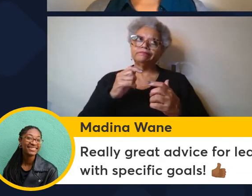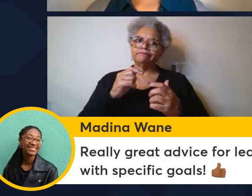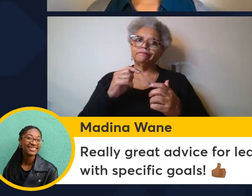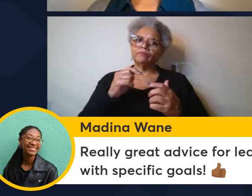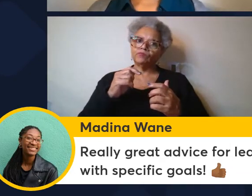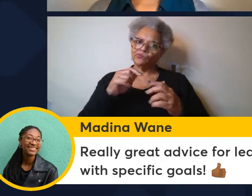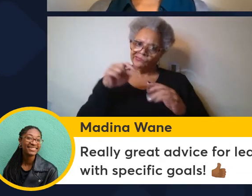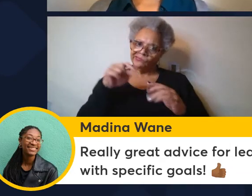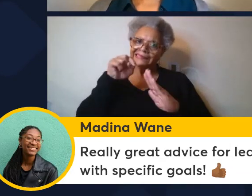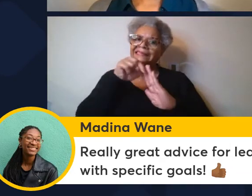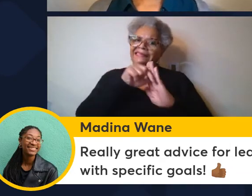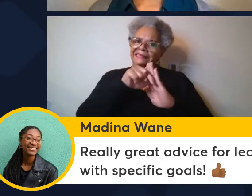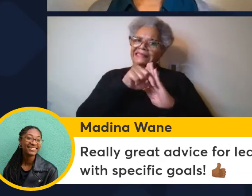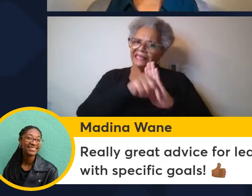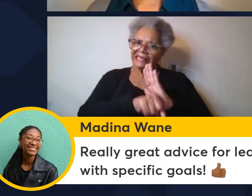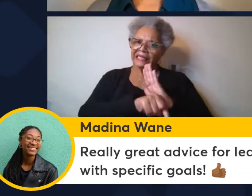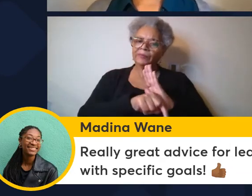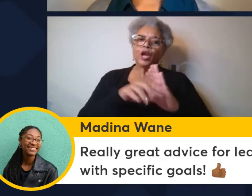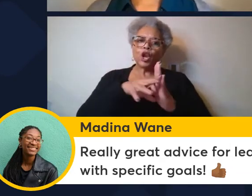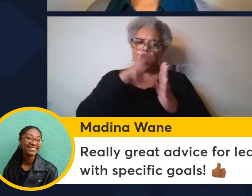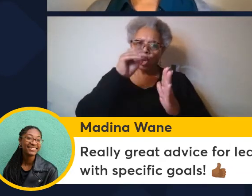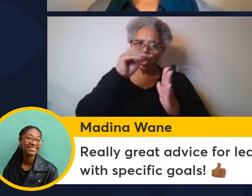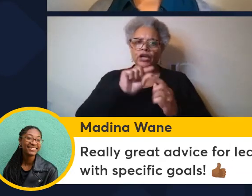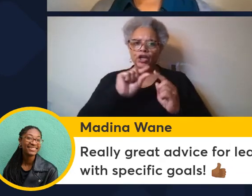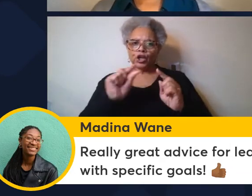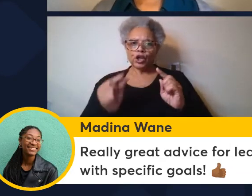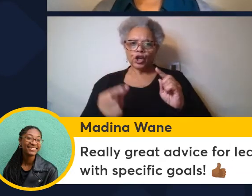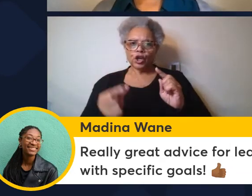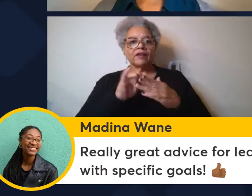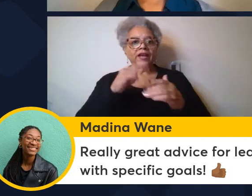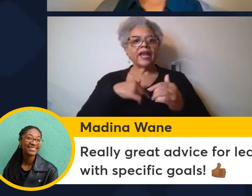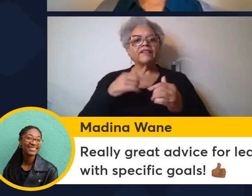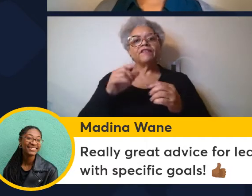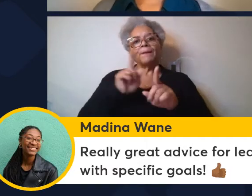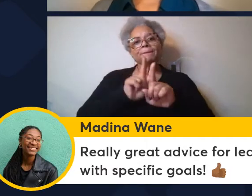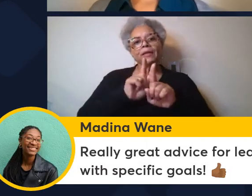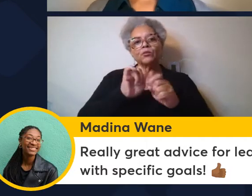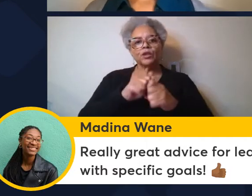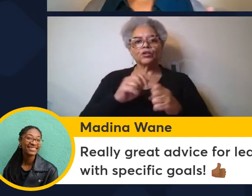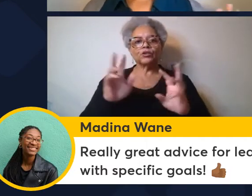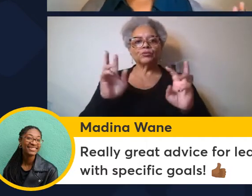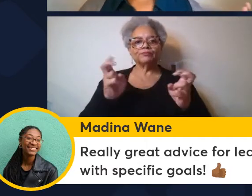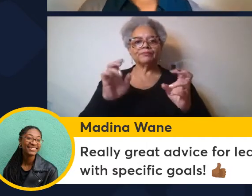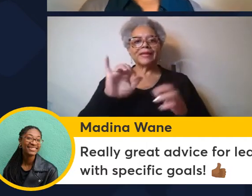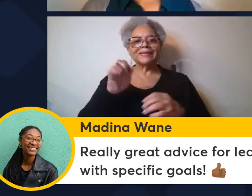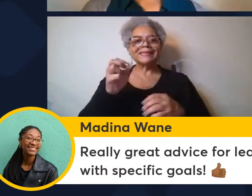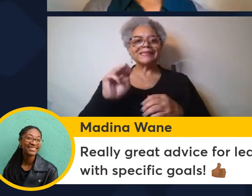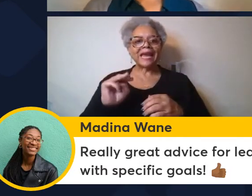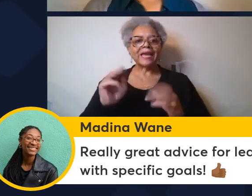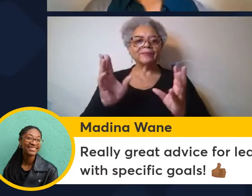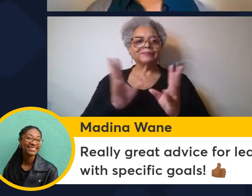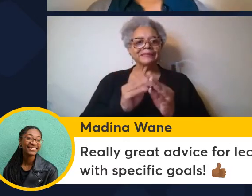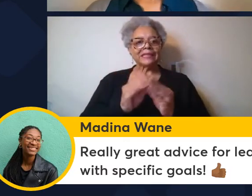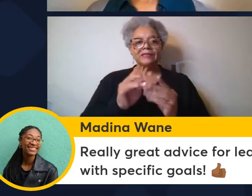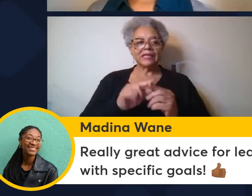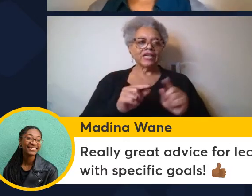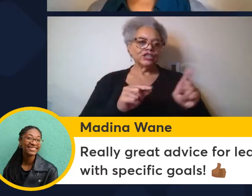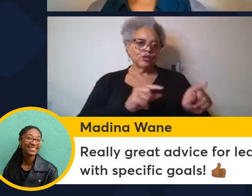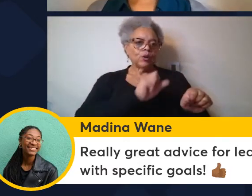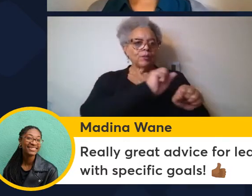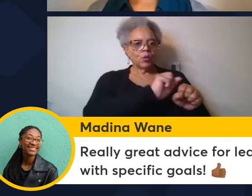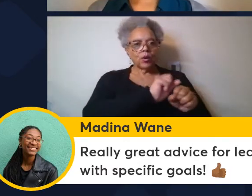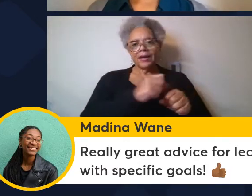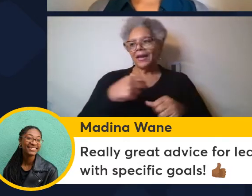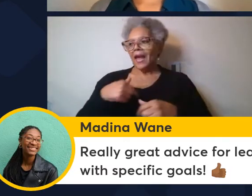me, what was really useful is I had a mentor where we would do jam sessions together. So, she would be working, I